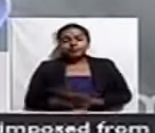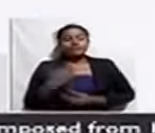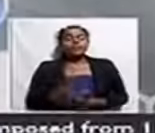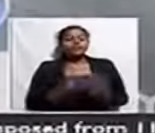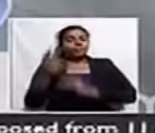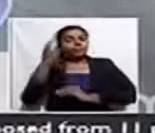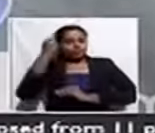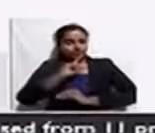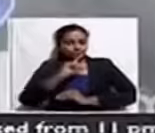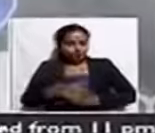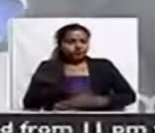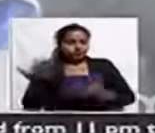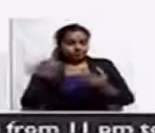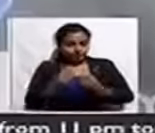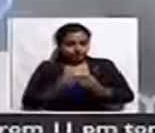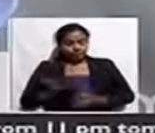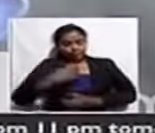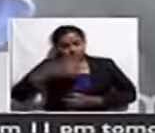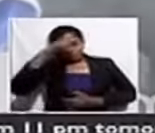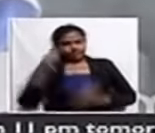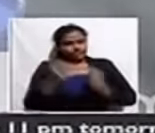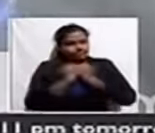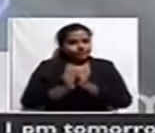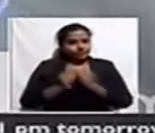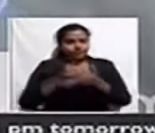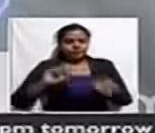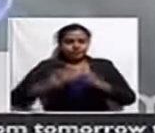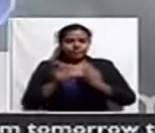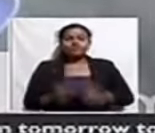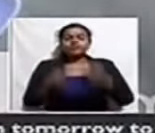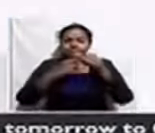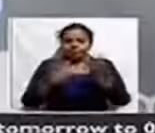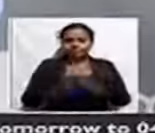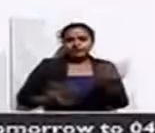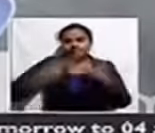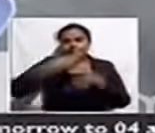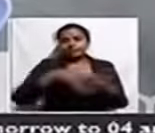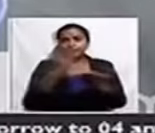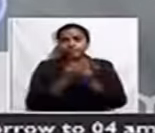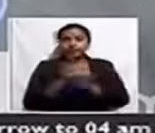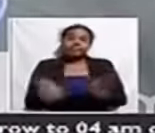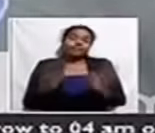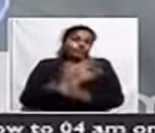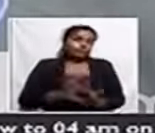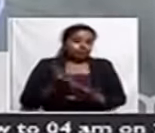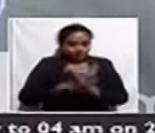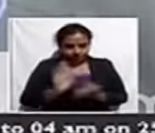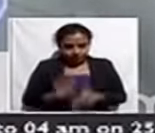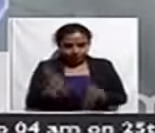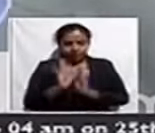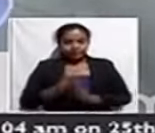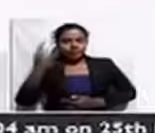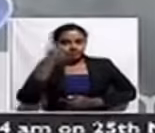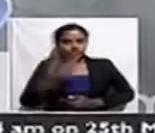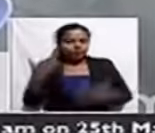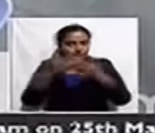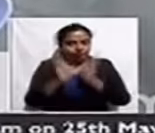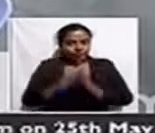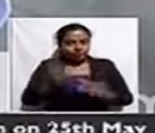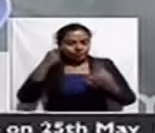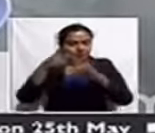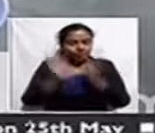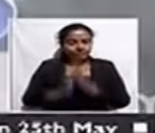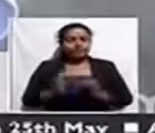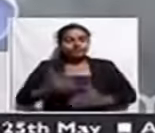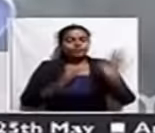our best to address this issue without an island-wide lockdown. However, such a decision can only be determined based on the situation in the